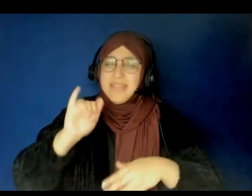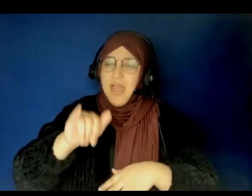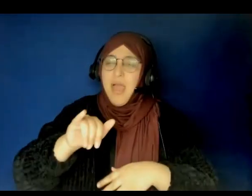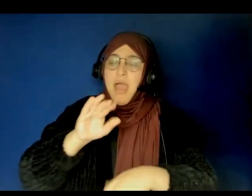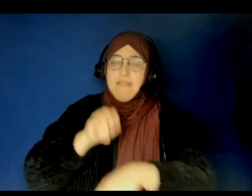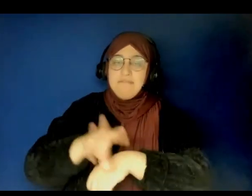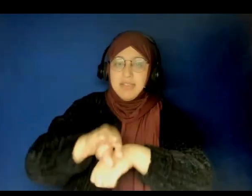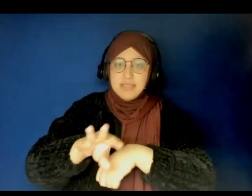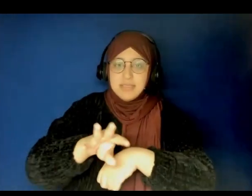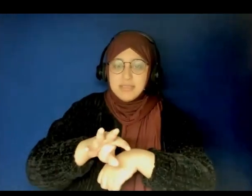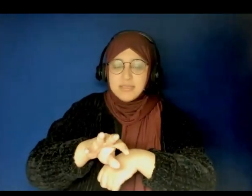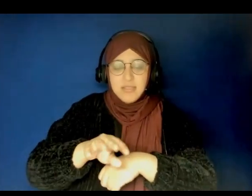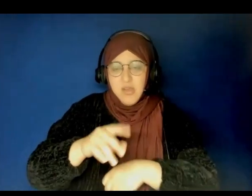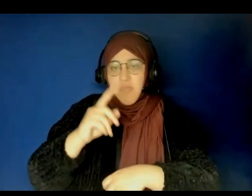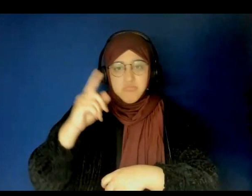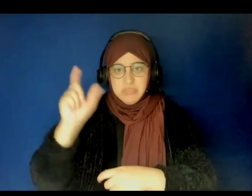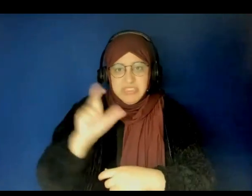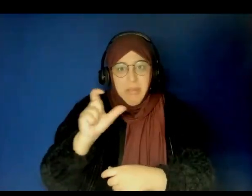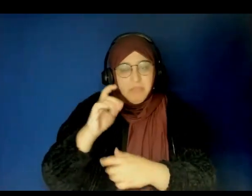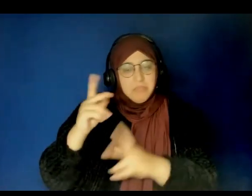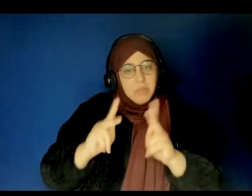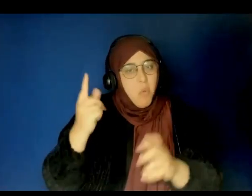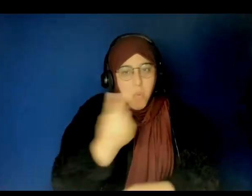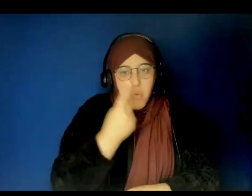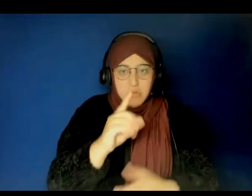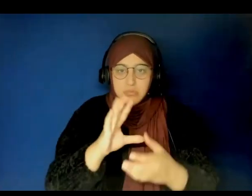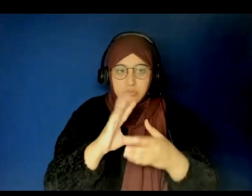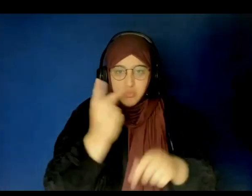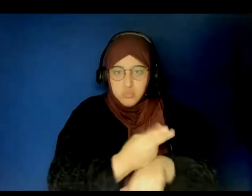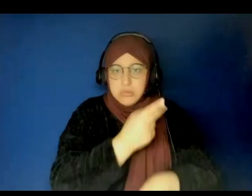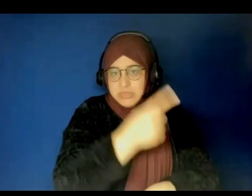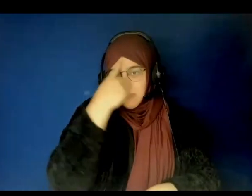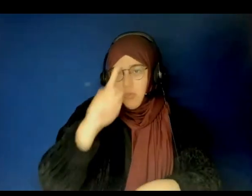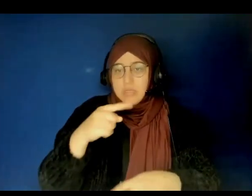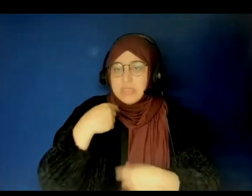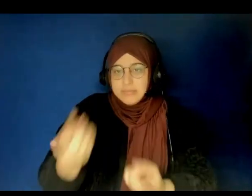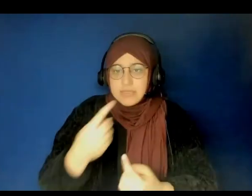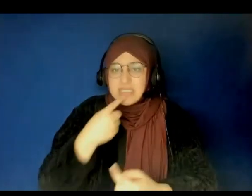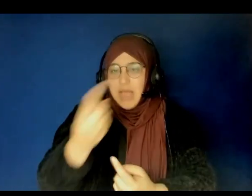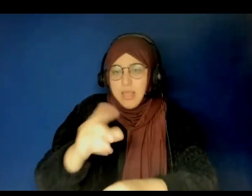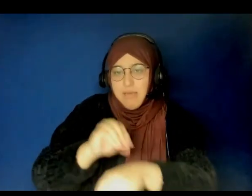few famous examples. Abu al-Walid al-Baji's,